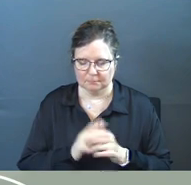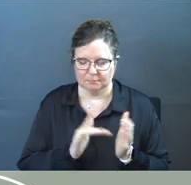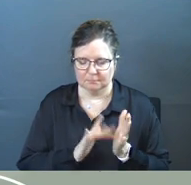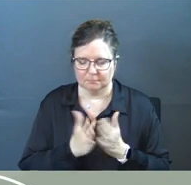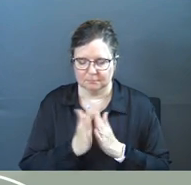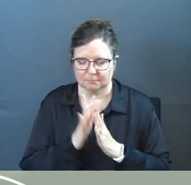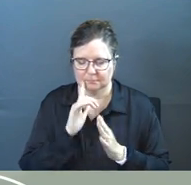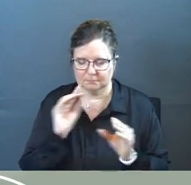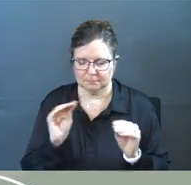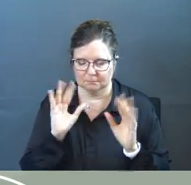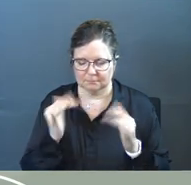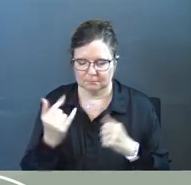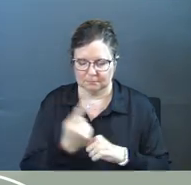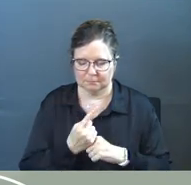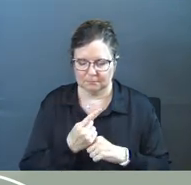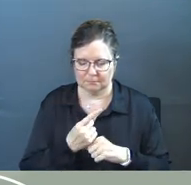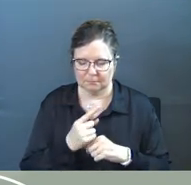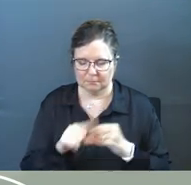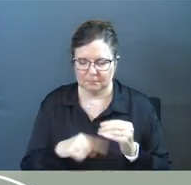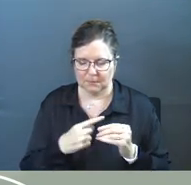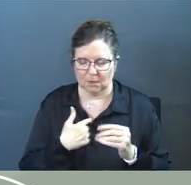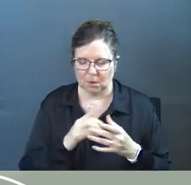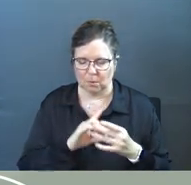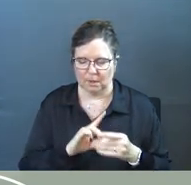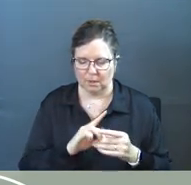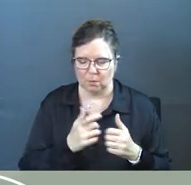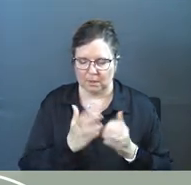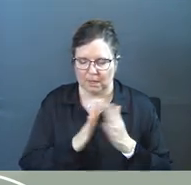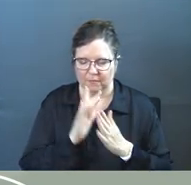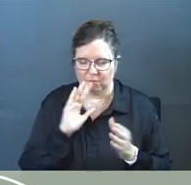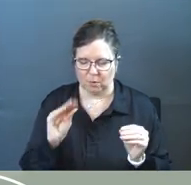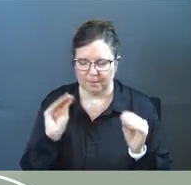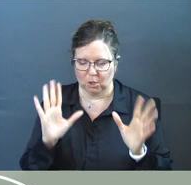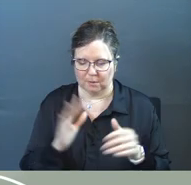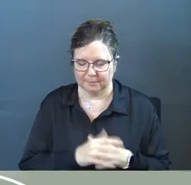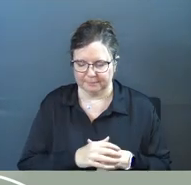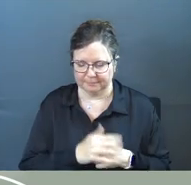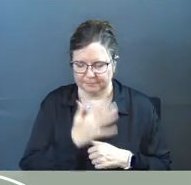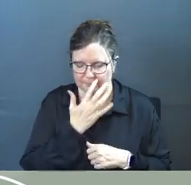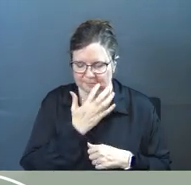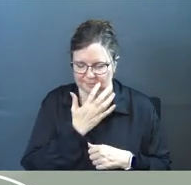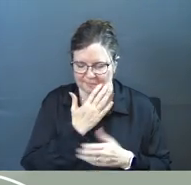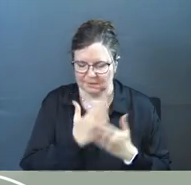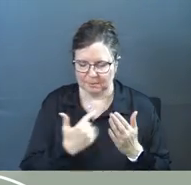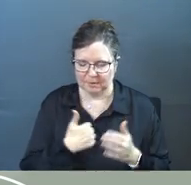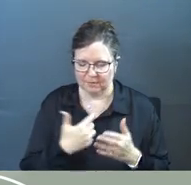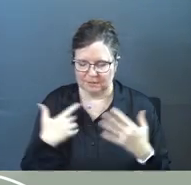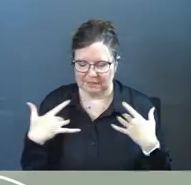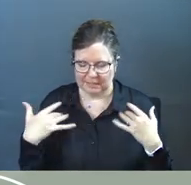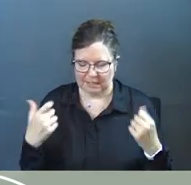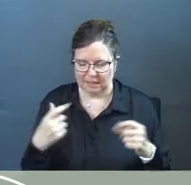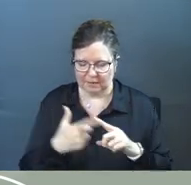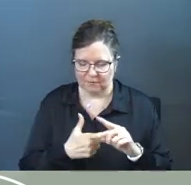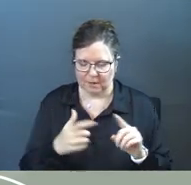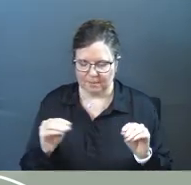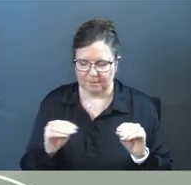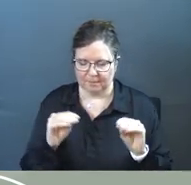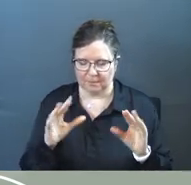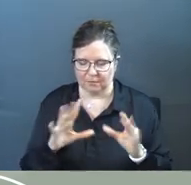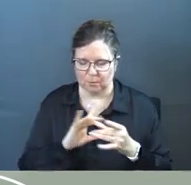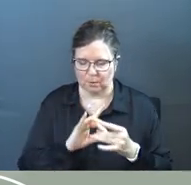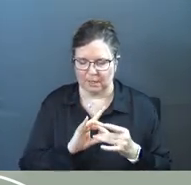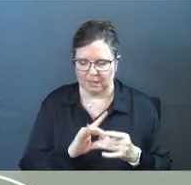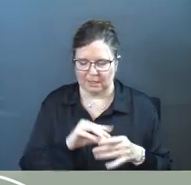So, Jesus, we ask for a miracle today over our relationship. We ask for a miracle. God, some of us are healing